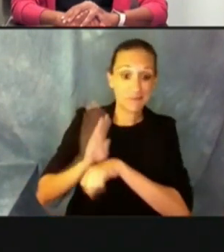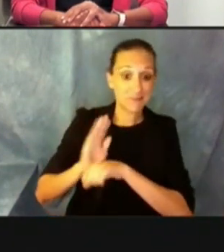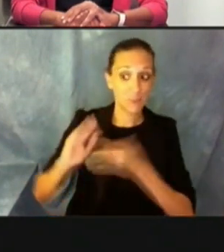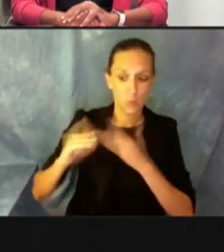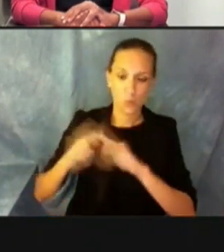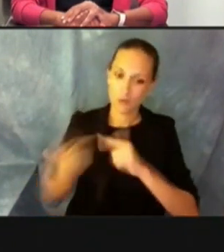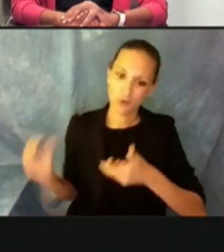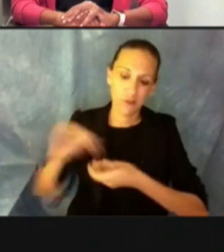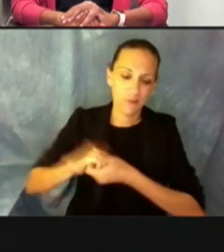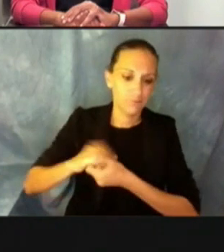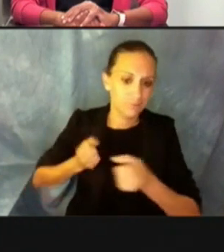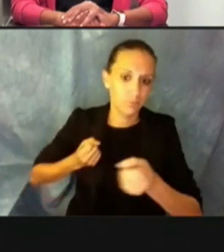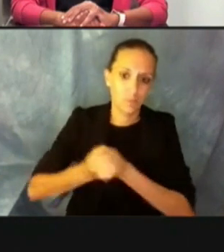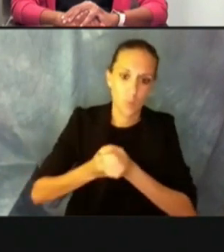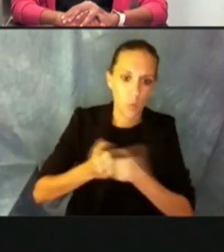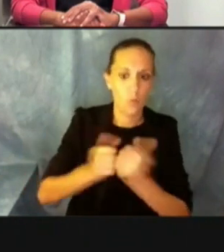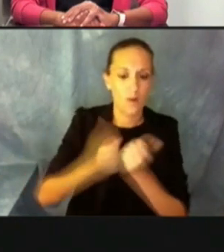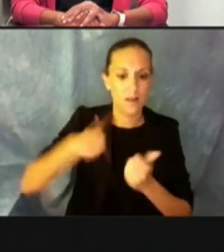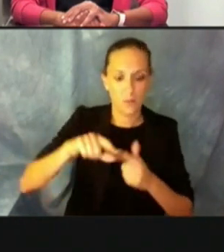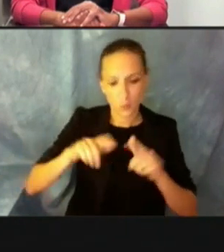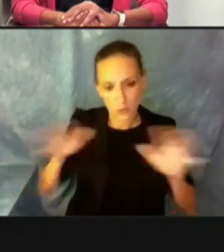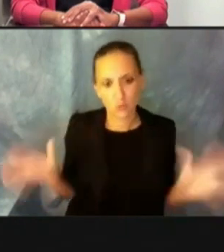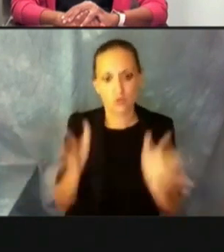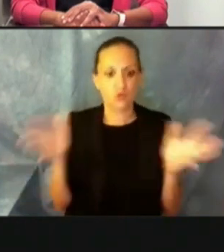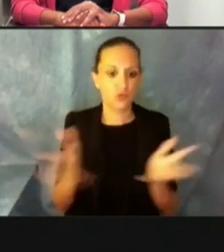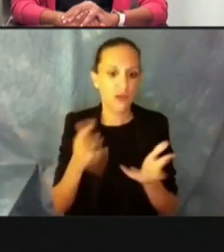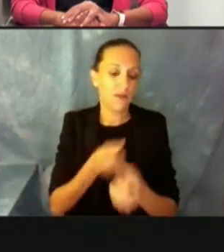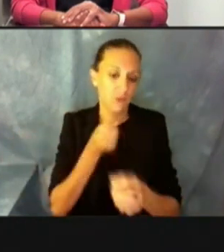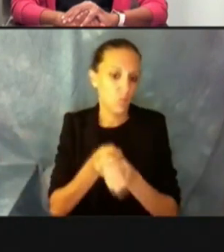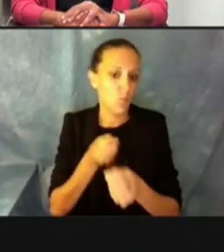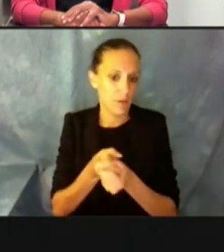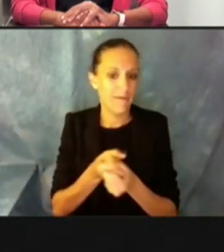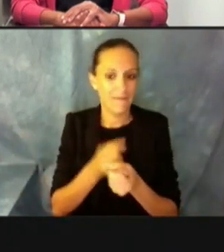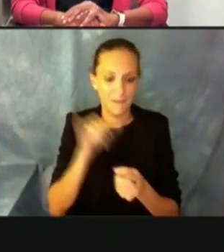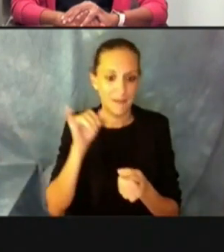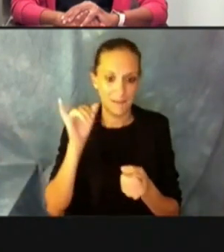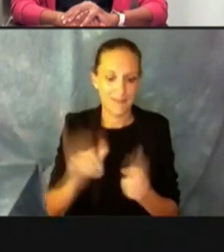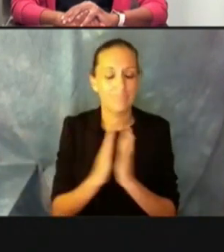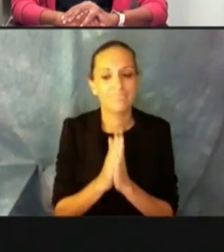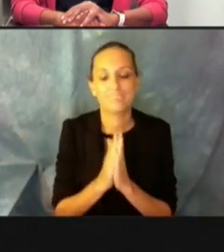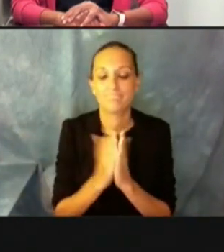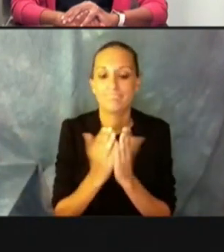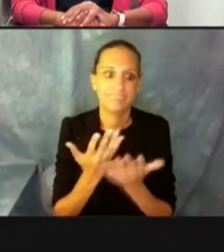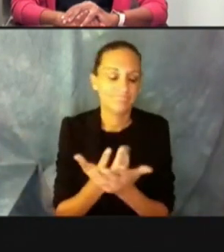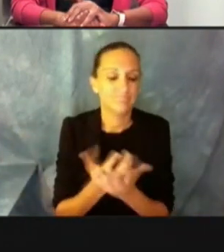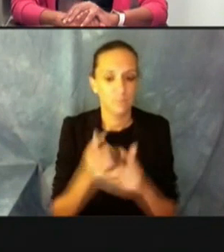us in encouraging and supporting that plea and that call to arms.